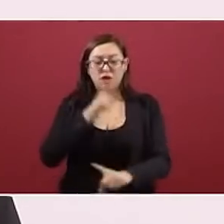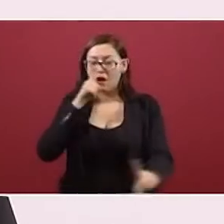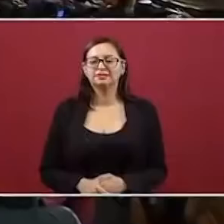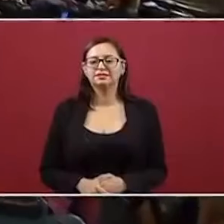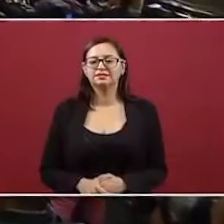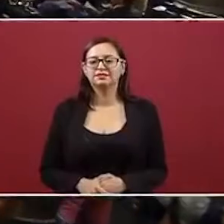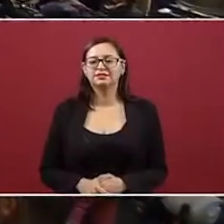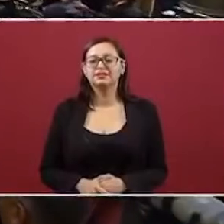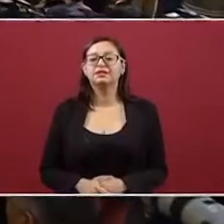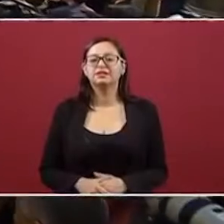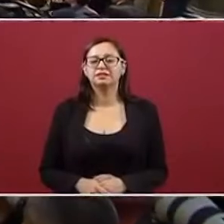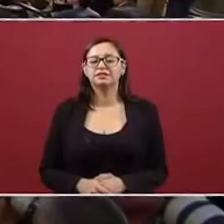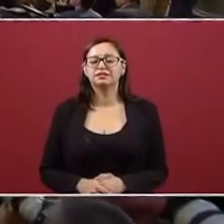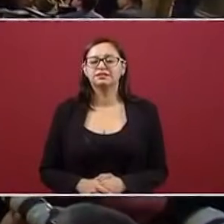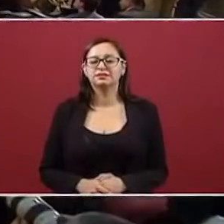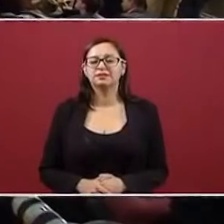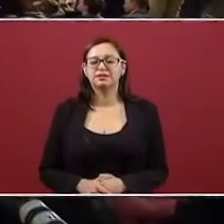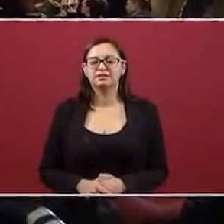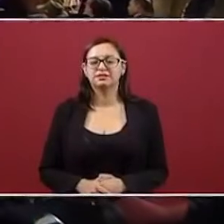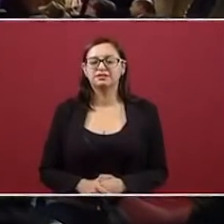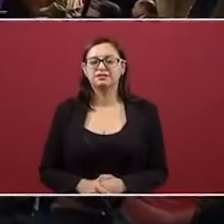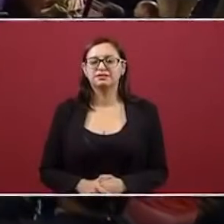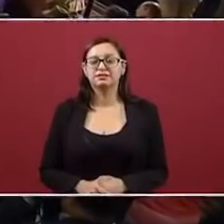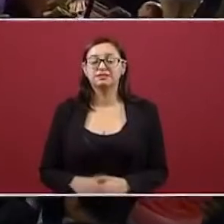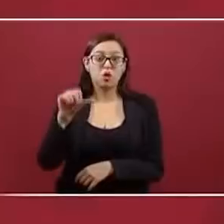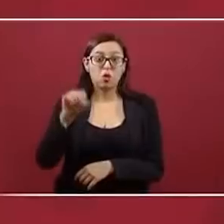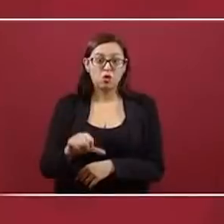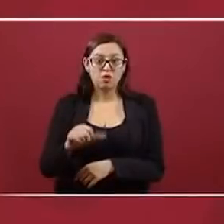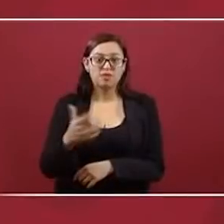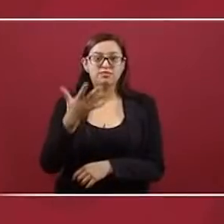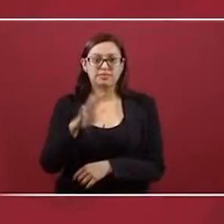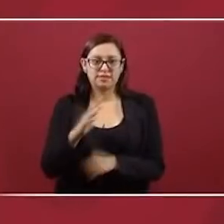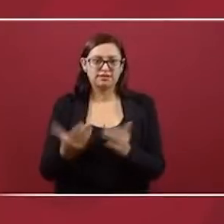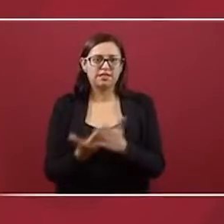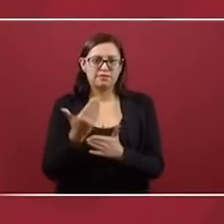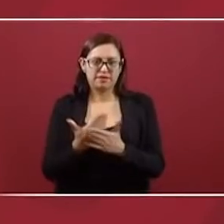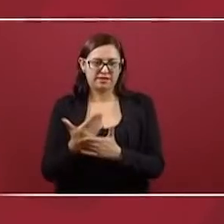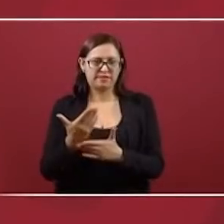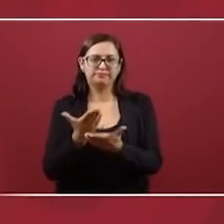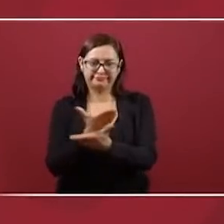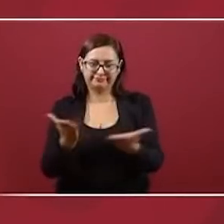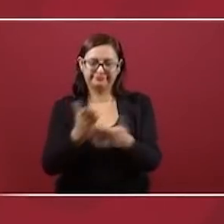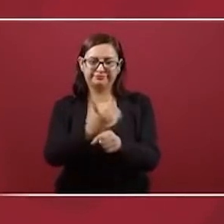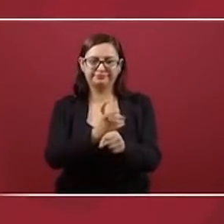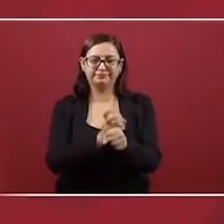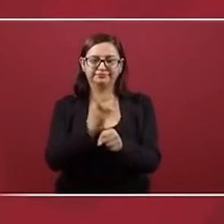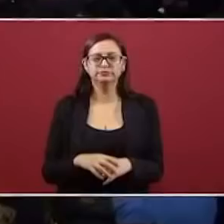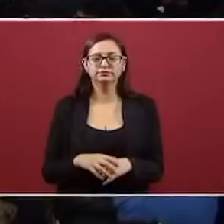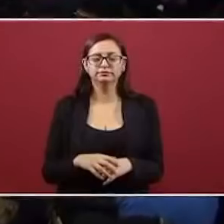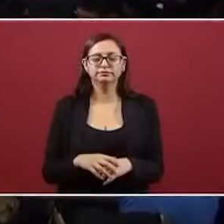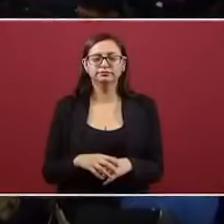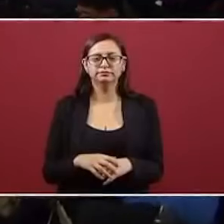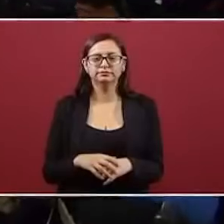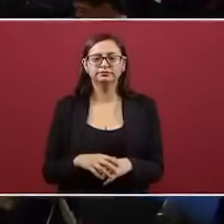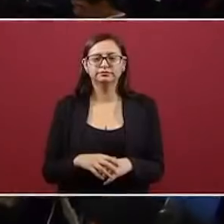people. López Obrador has broken with tradition by offering daily press conferences that start at 7 a.m.,